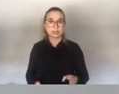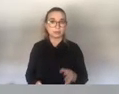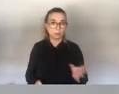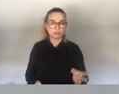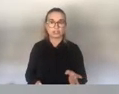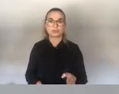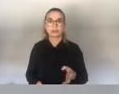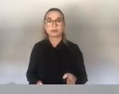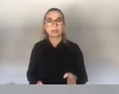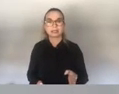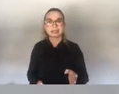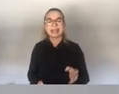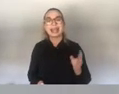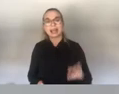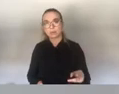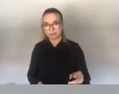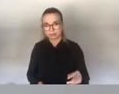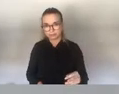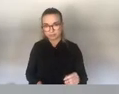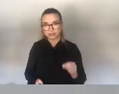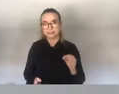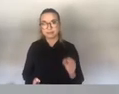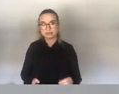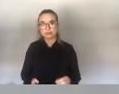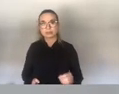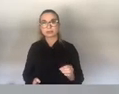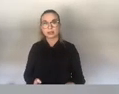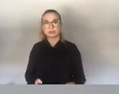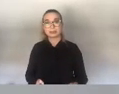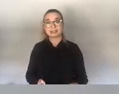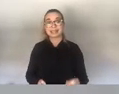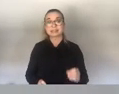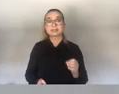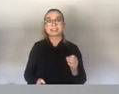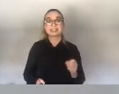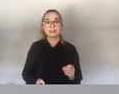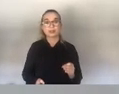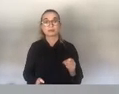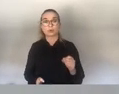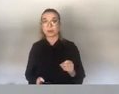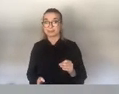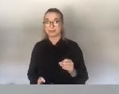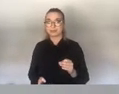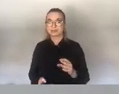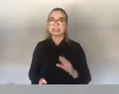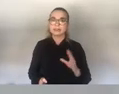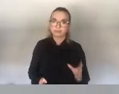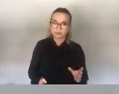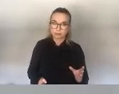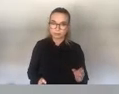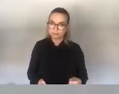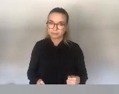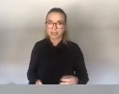to compete with more traditional therapy. However, the veteran mental health space has specific requirements.